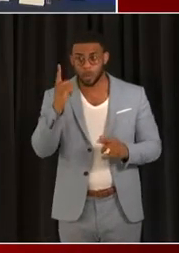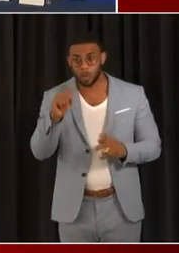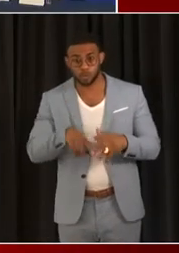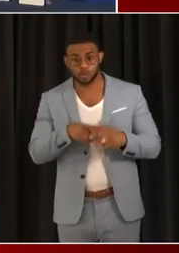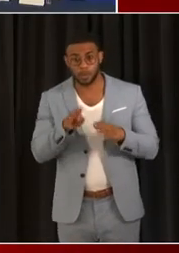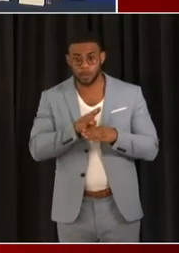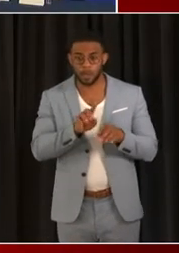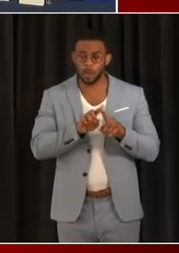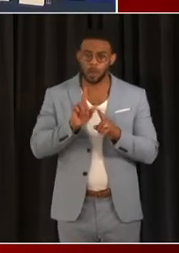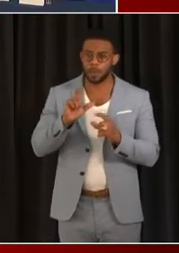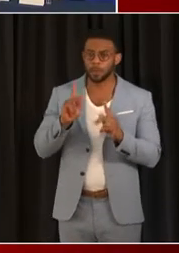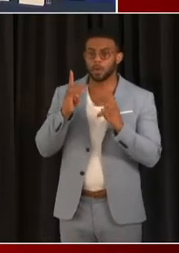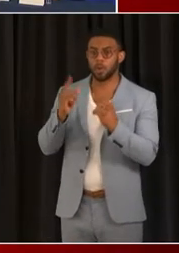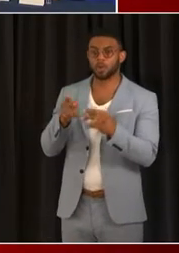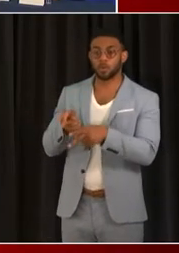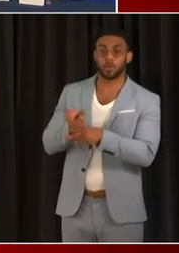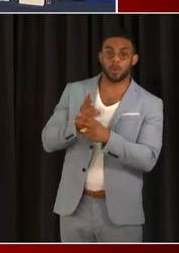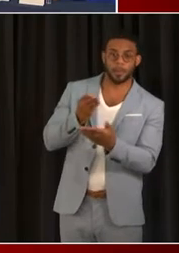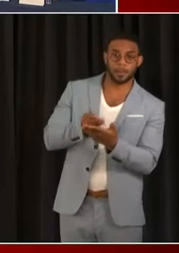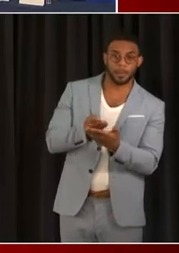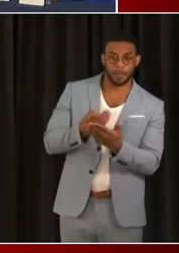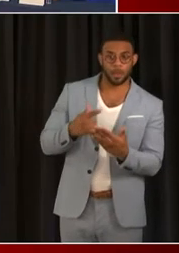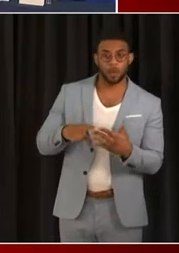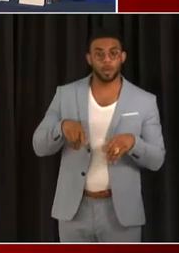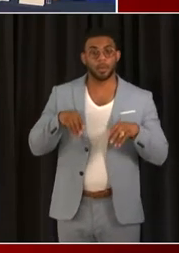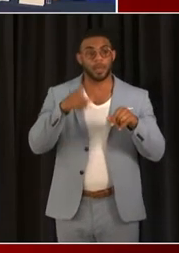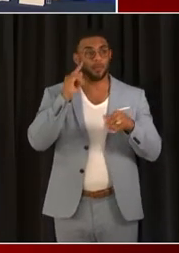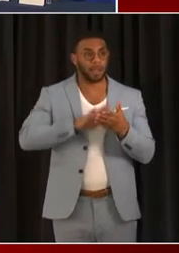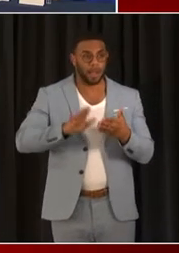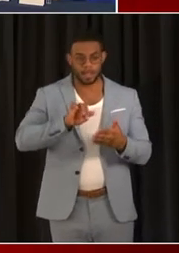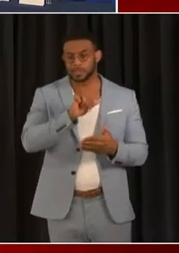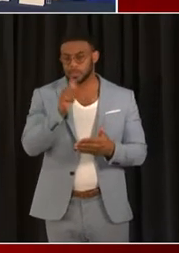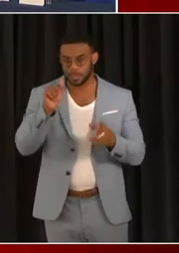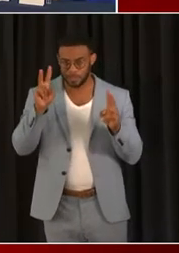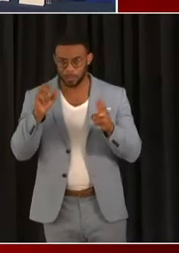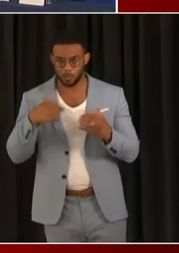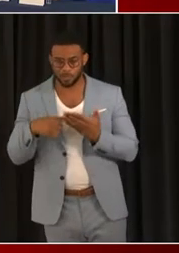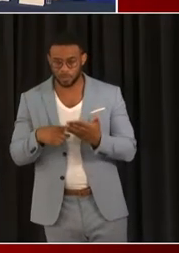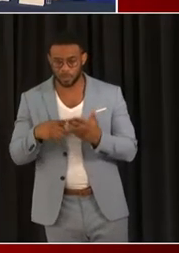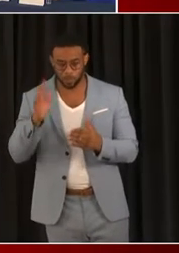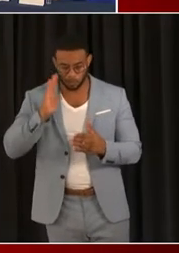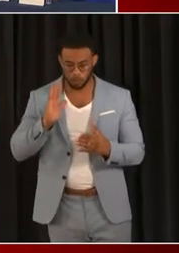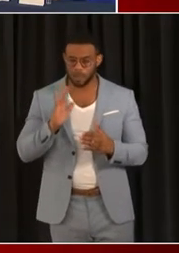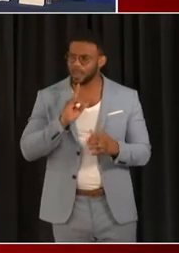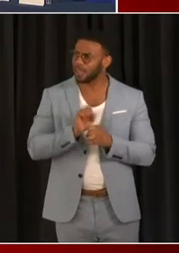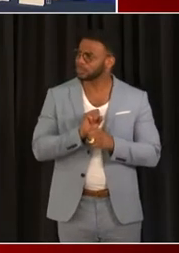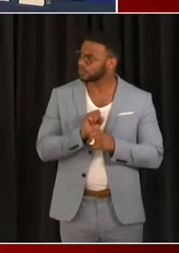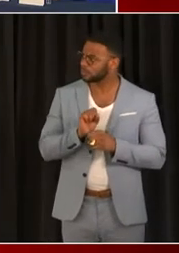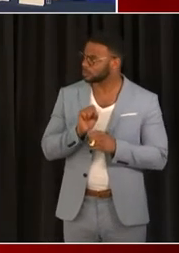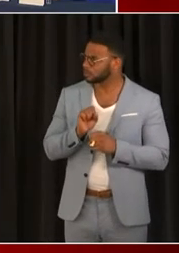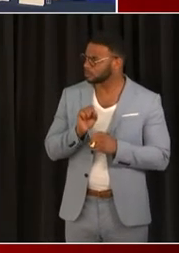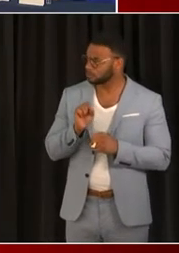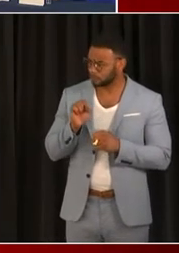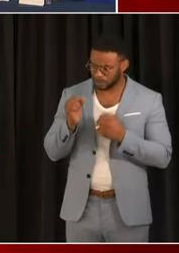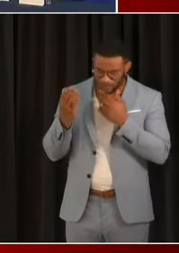go to start a business. Also, where people go to borrow to pay for college is another topic we've discussed before. Actually,